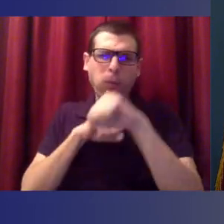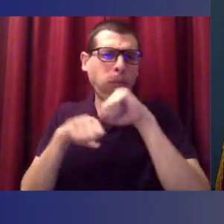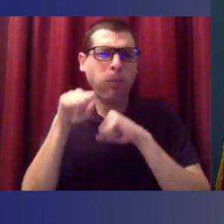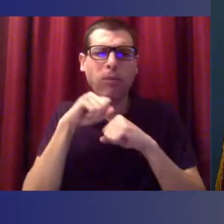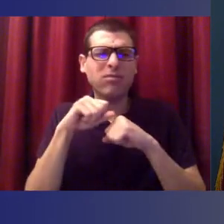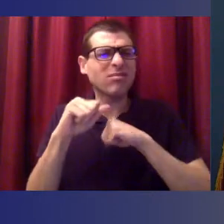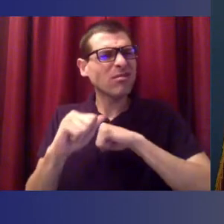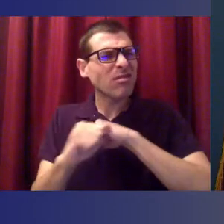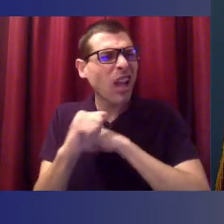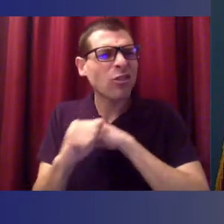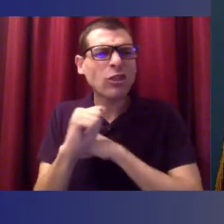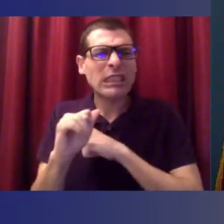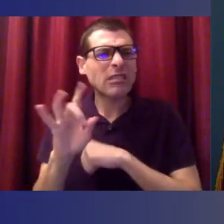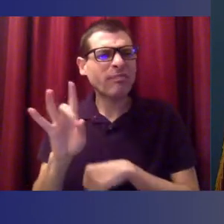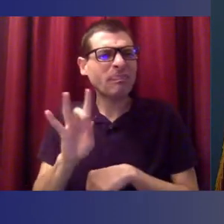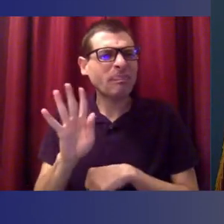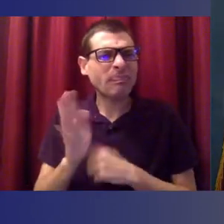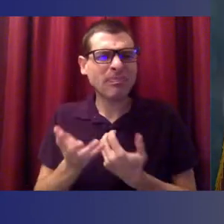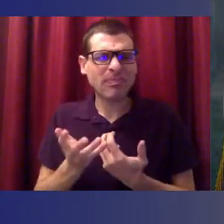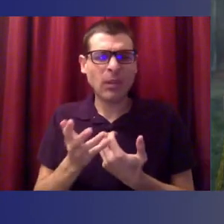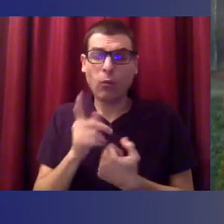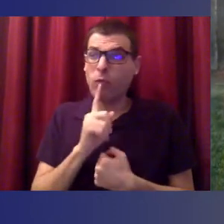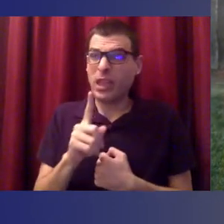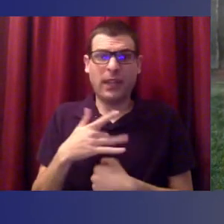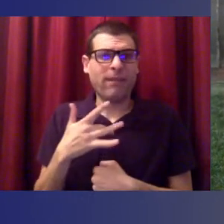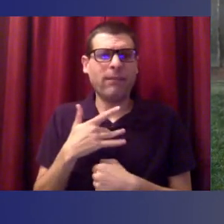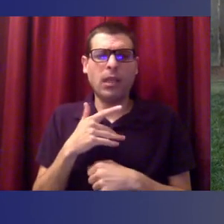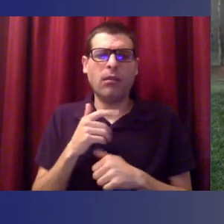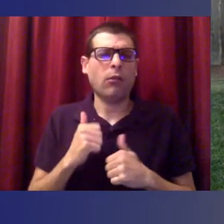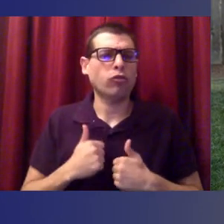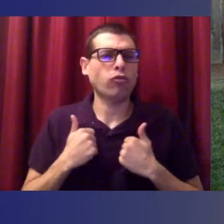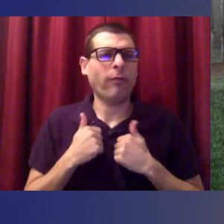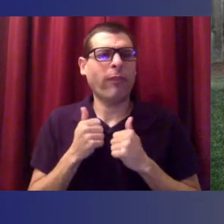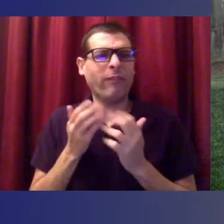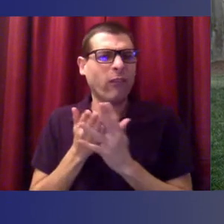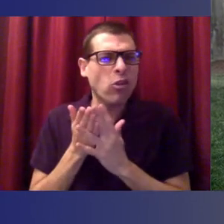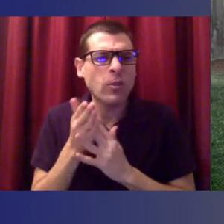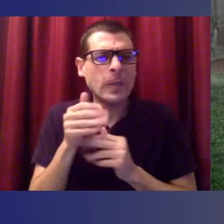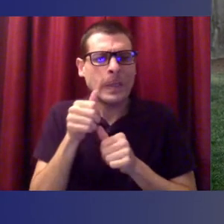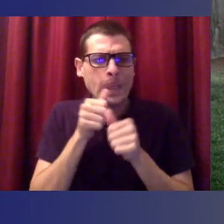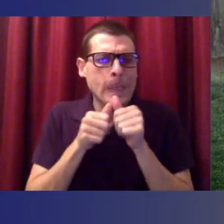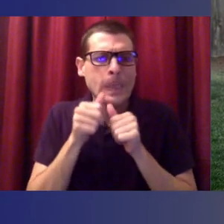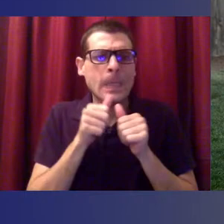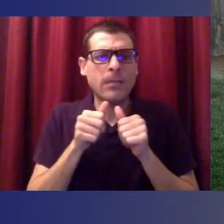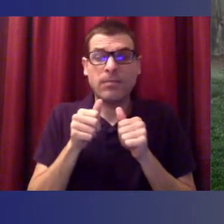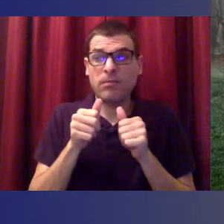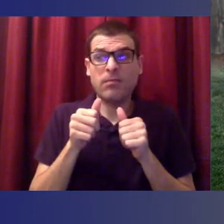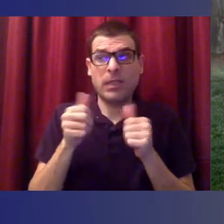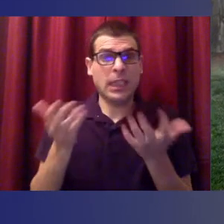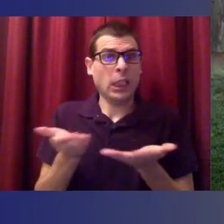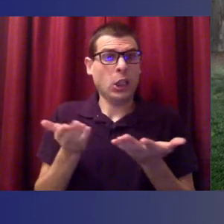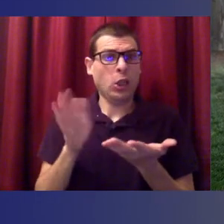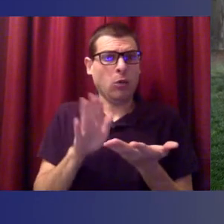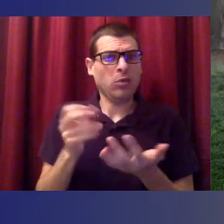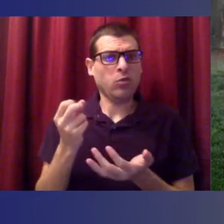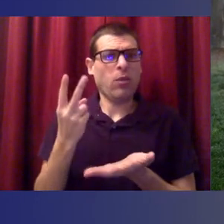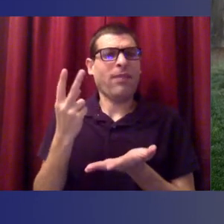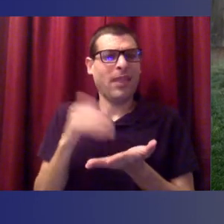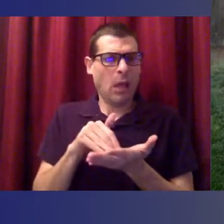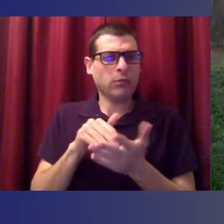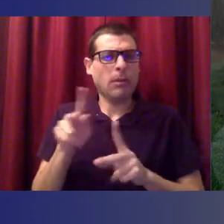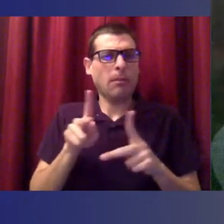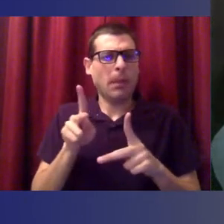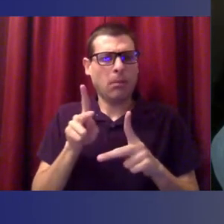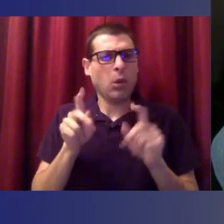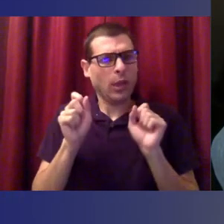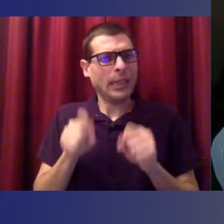it's just that, a matter of survival. On any given night, 12,000 people in our community are able to lock a door